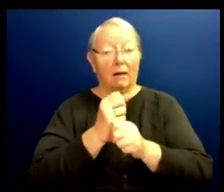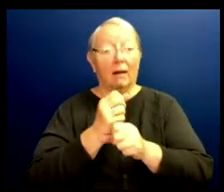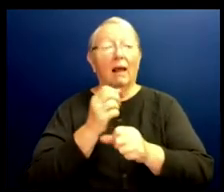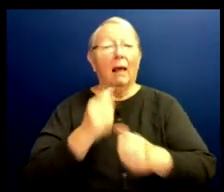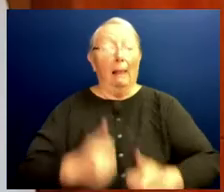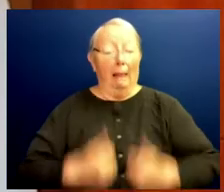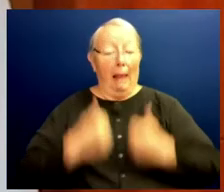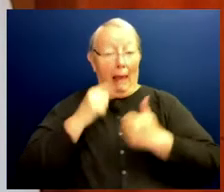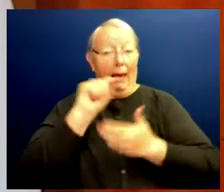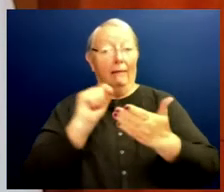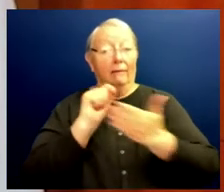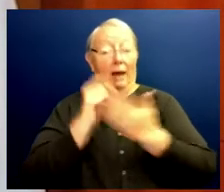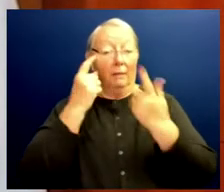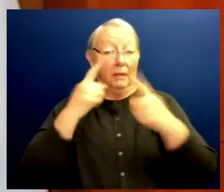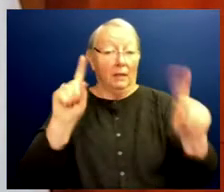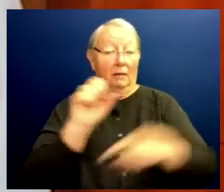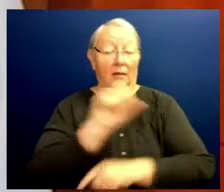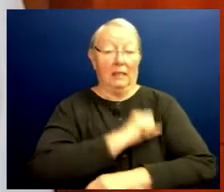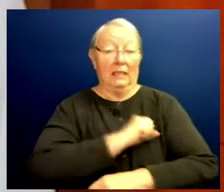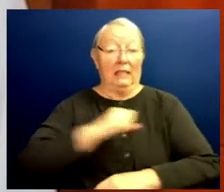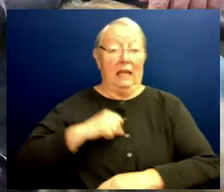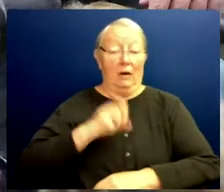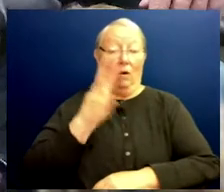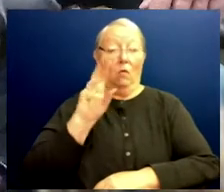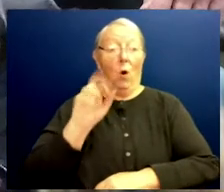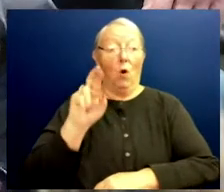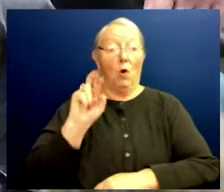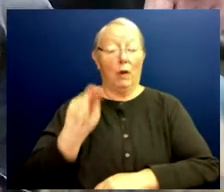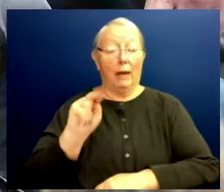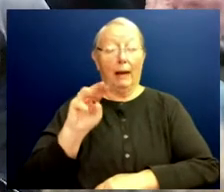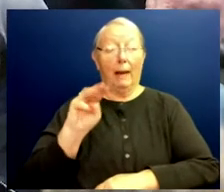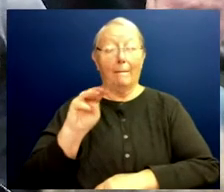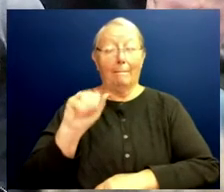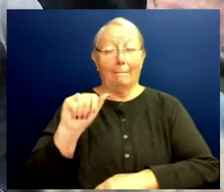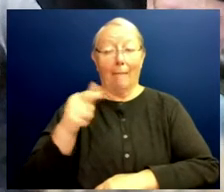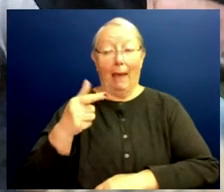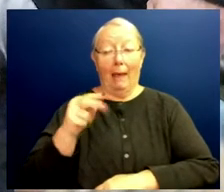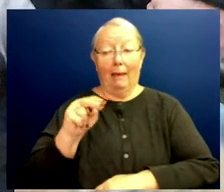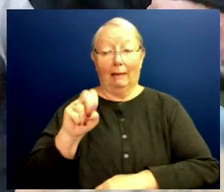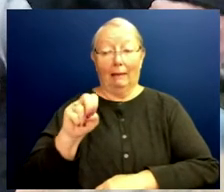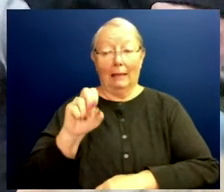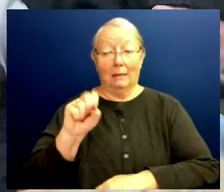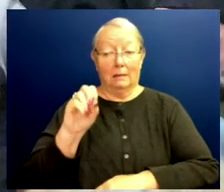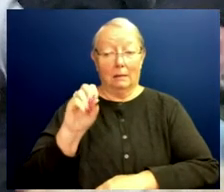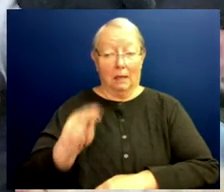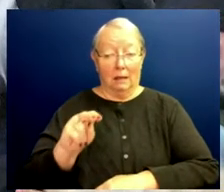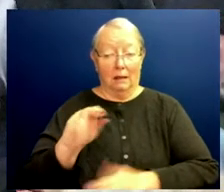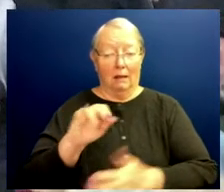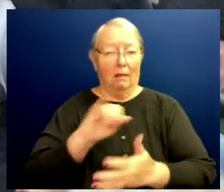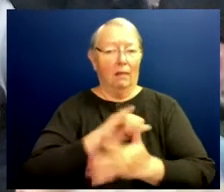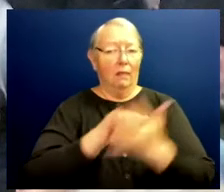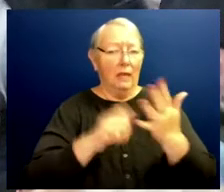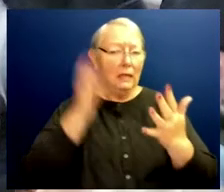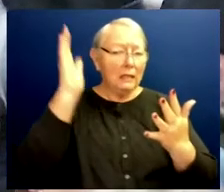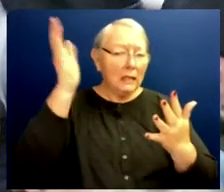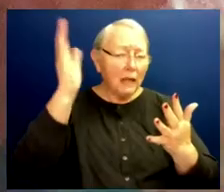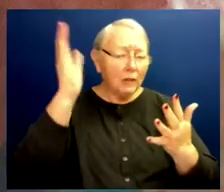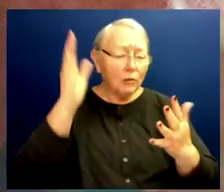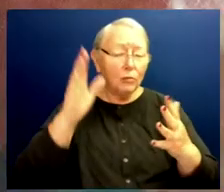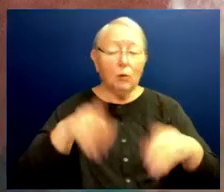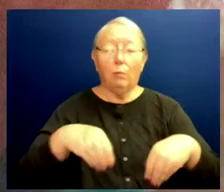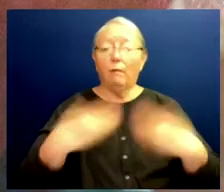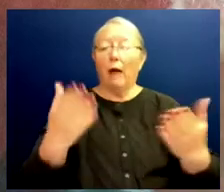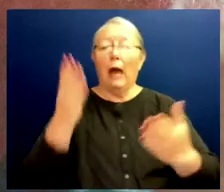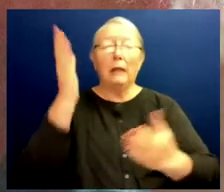Magnuson Award. These annual lectures reflect her passion for learning by providing an eminent speaker each year free to the